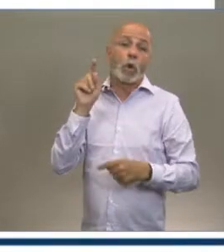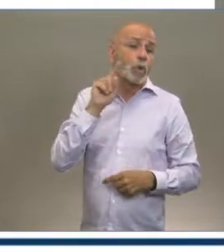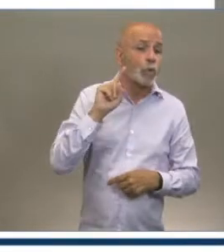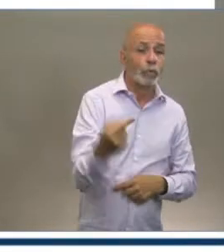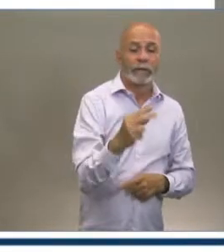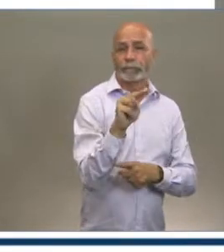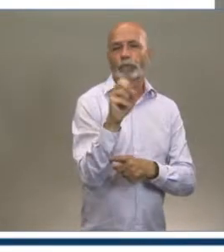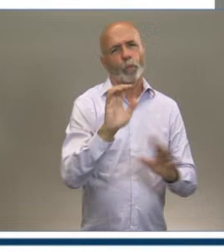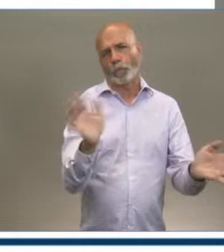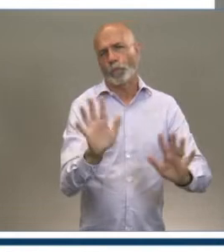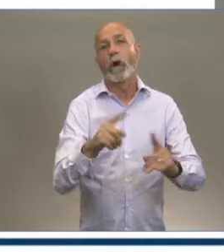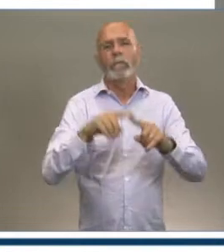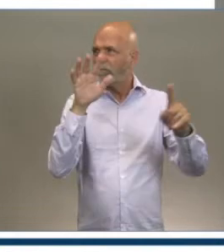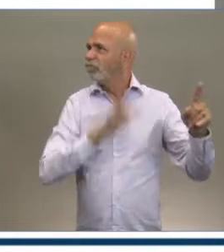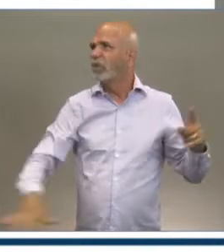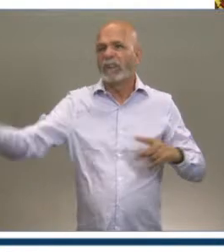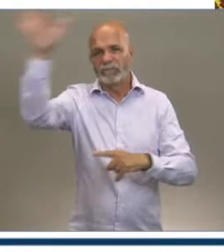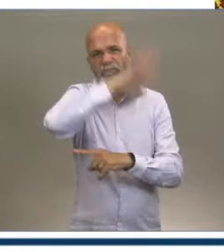country.